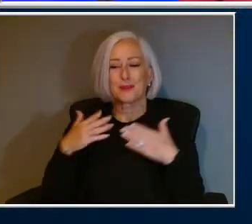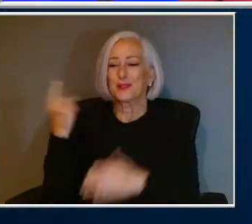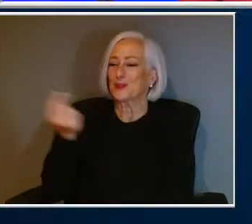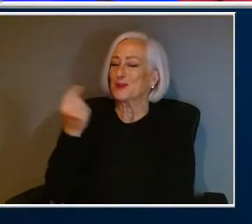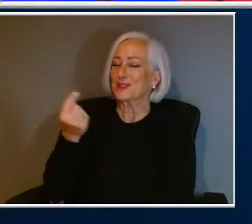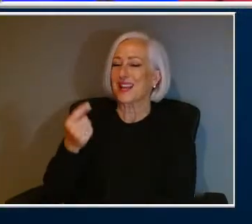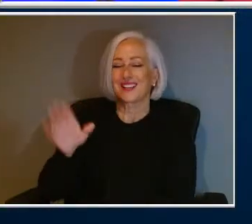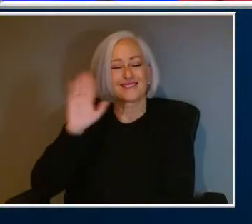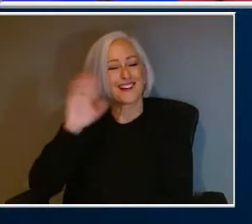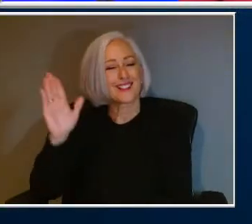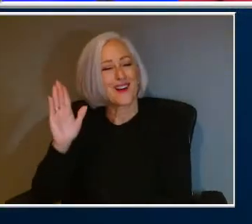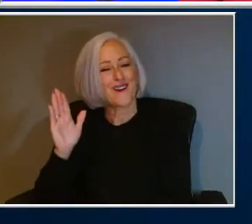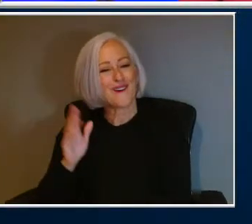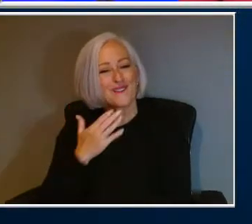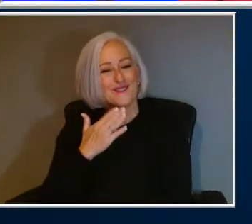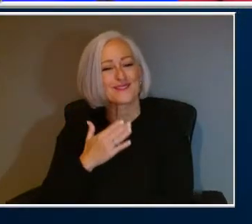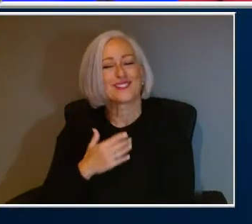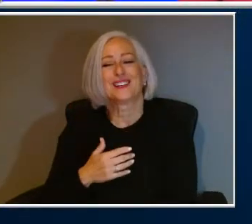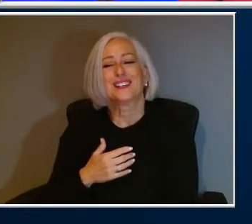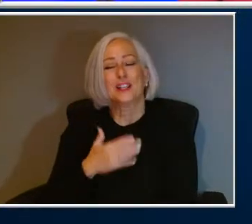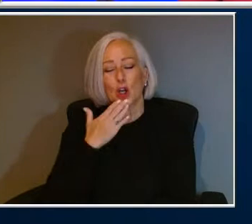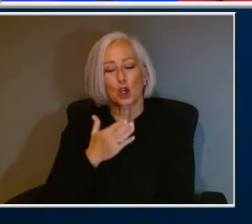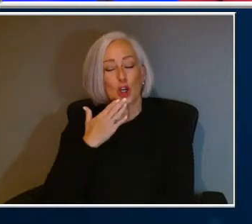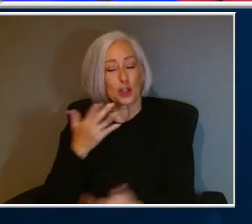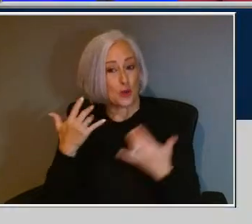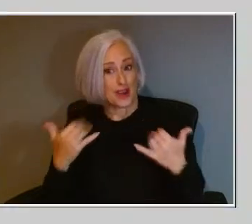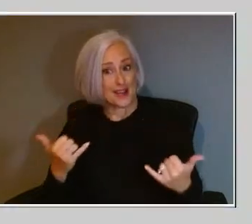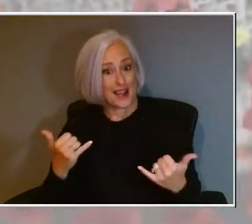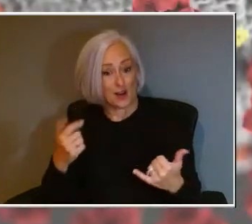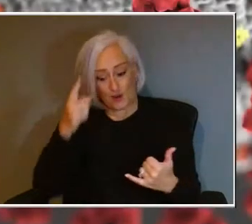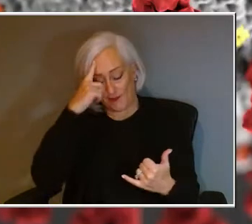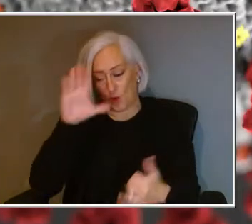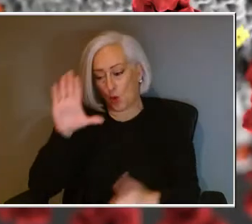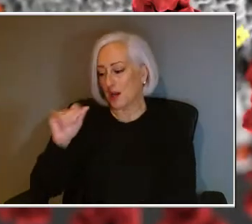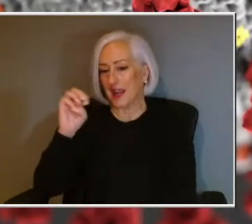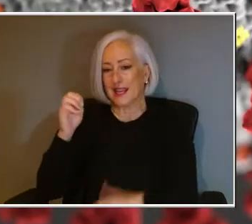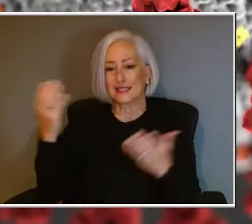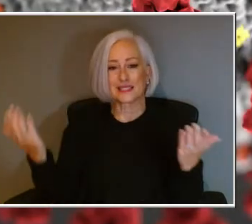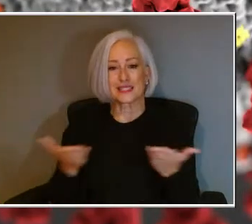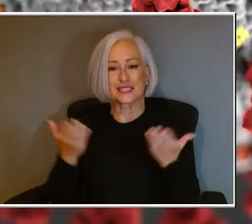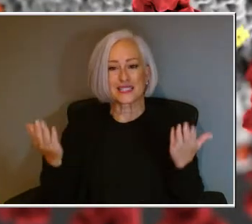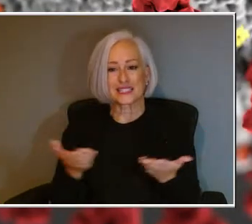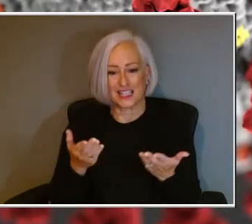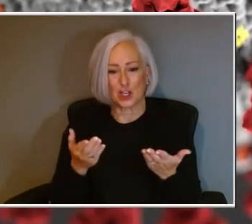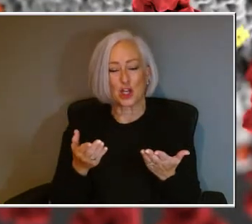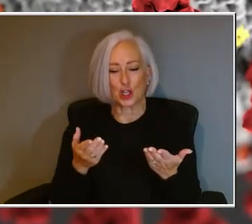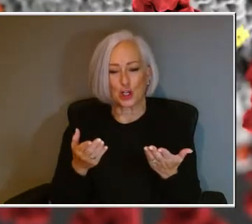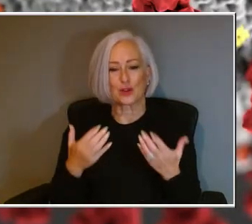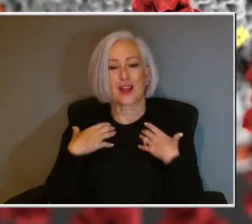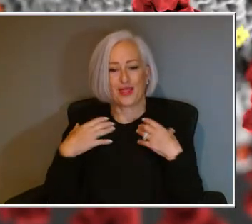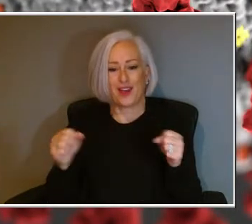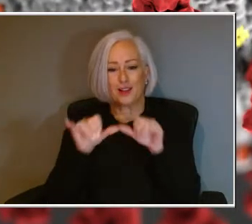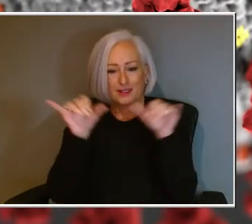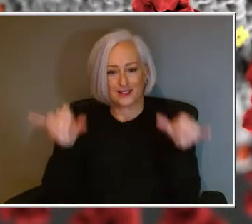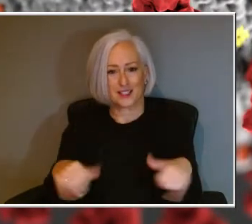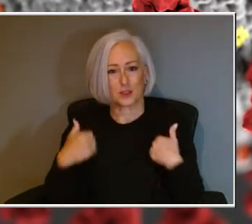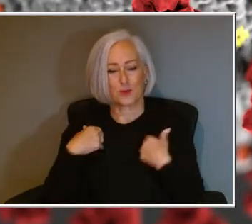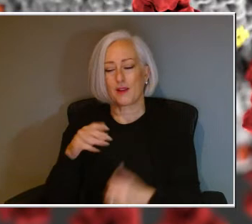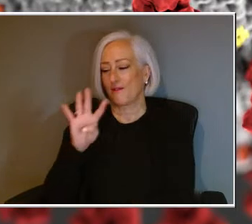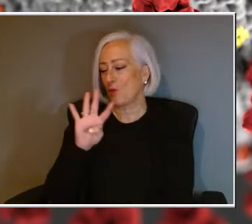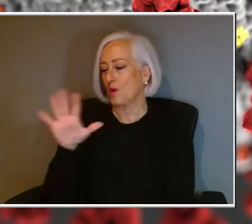Tuesday. Good. Good. Right now for cases here in the health system, we have 45